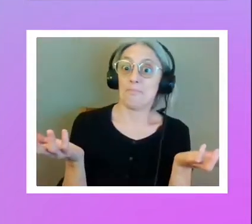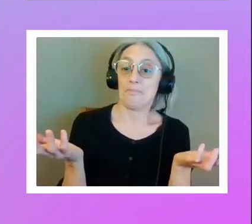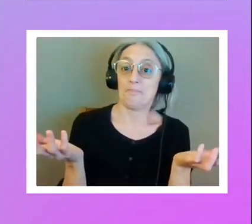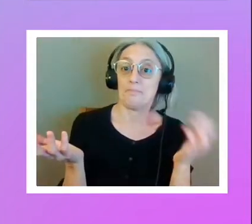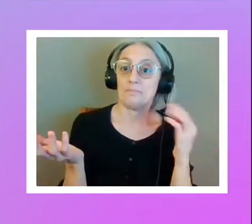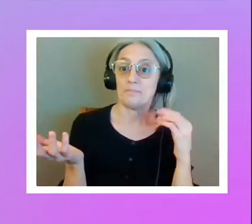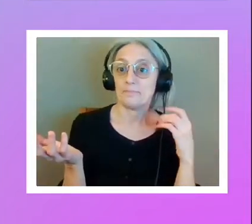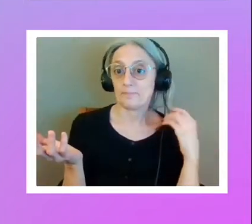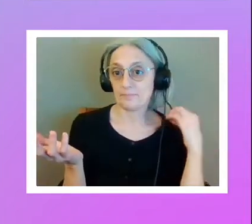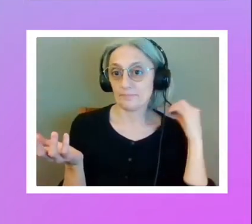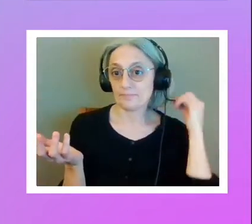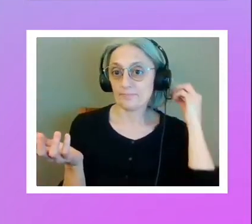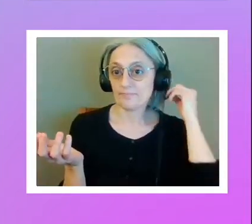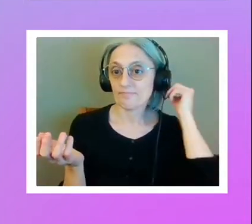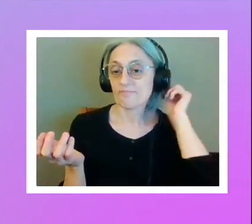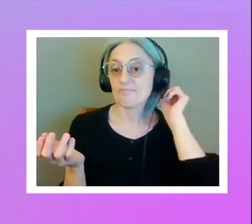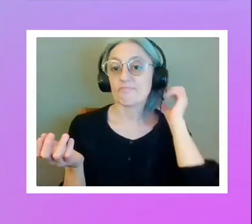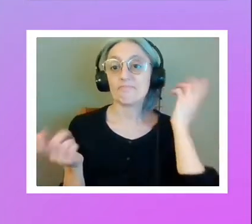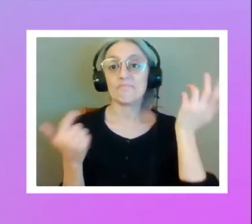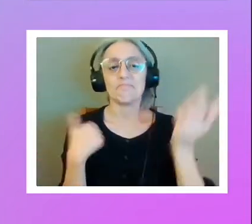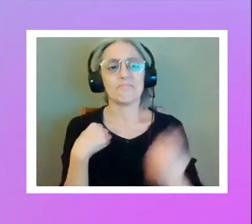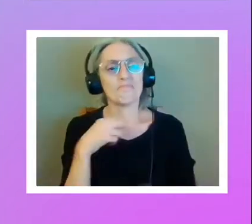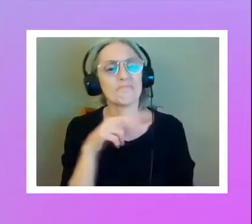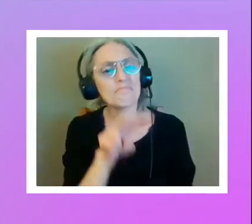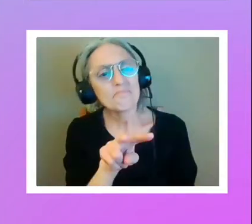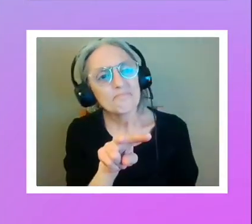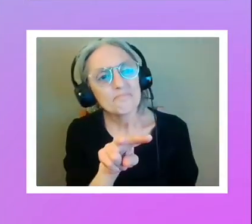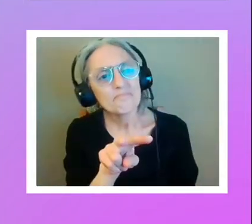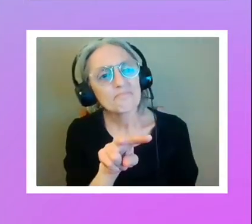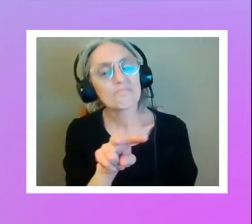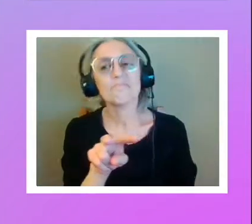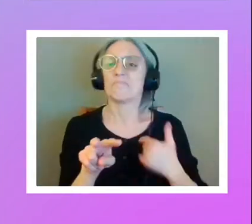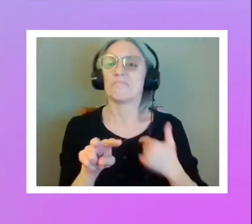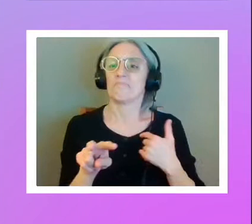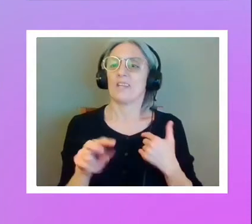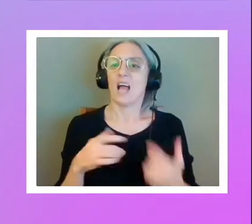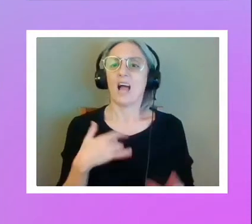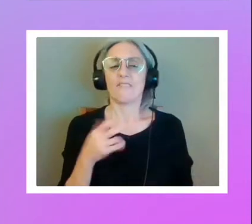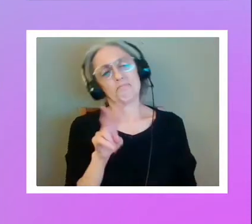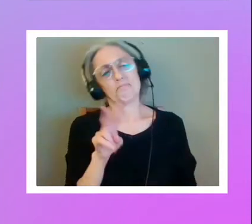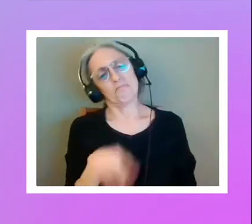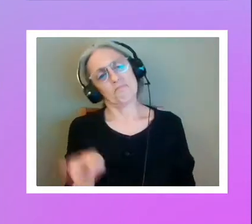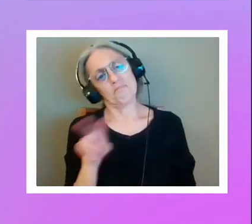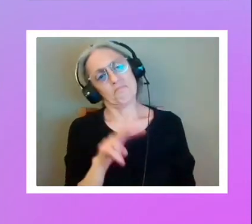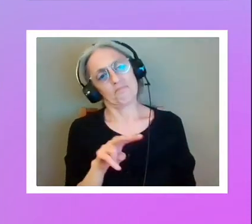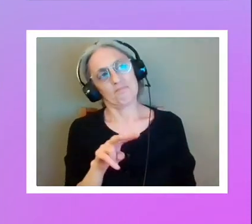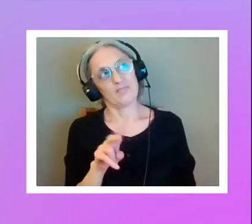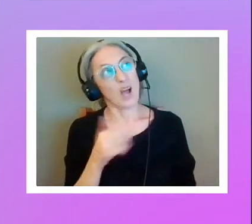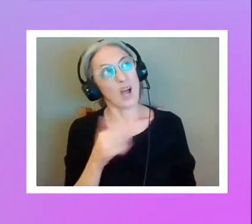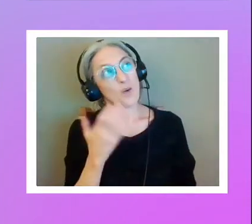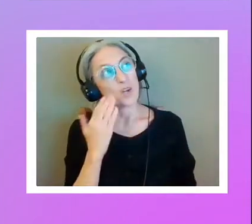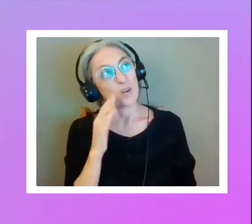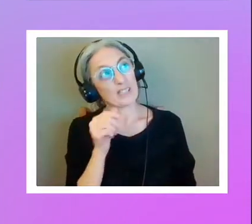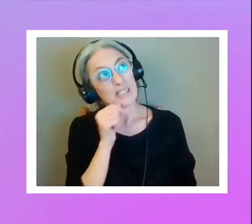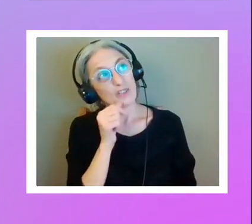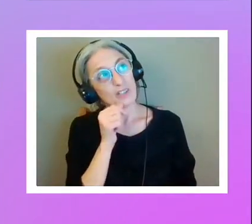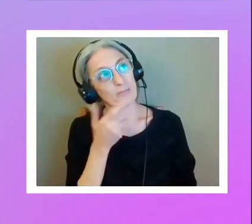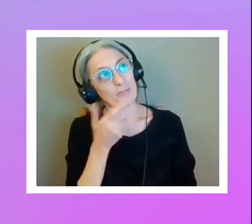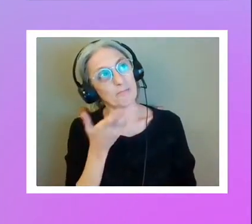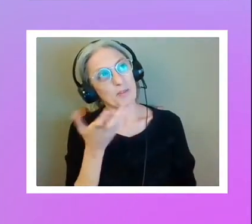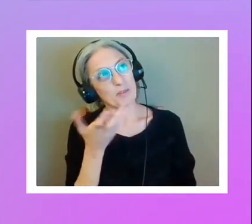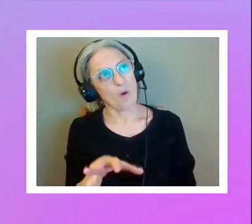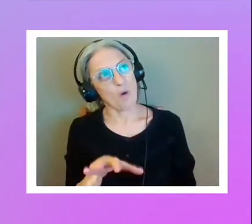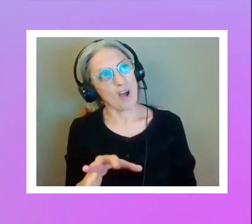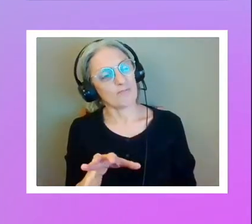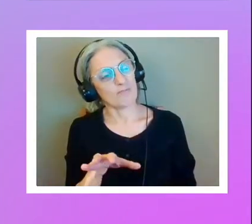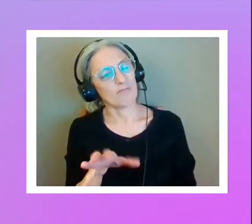if I were to see this, I would be like, do I want to know the secret? Maybe I don't. Probably gonna